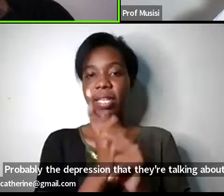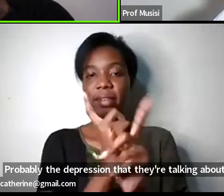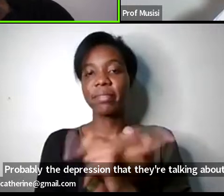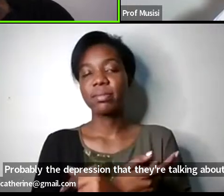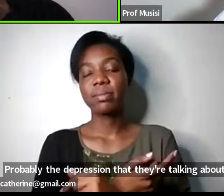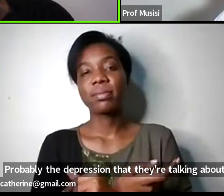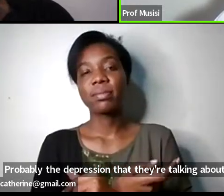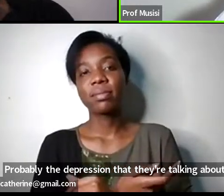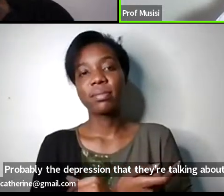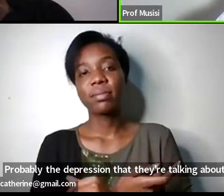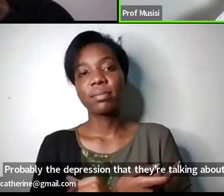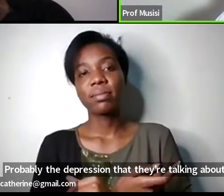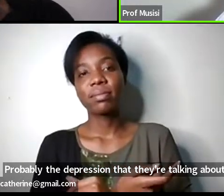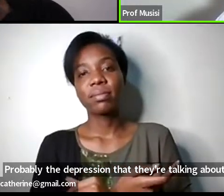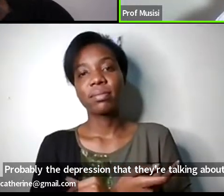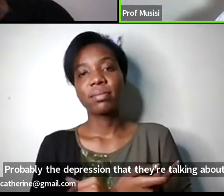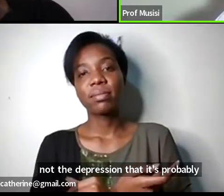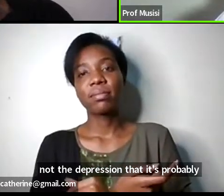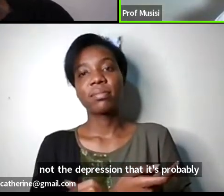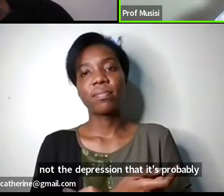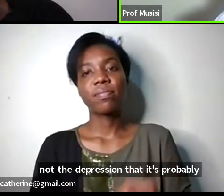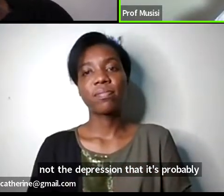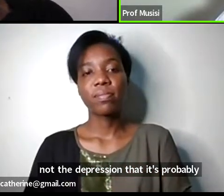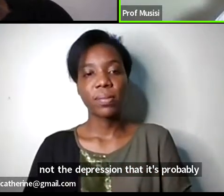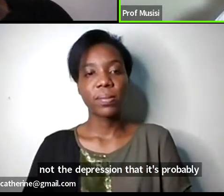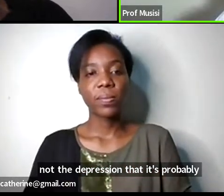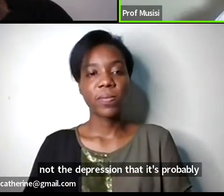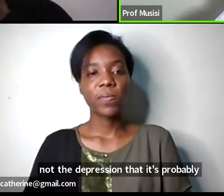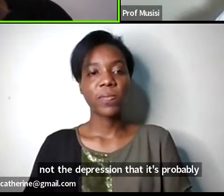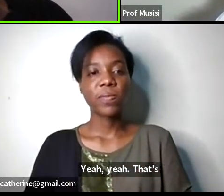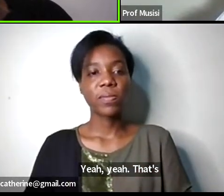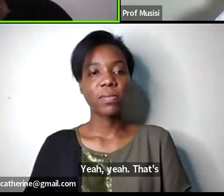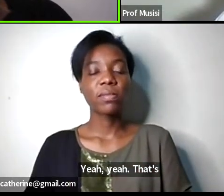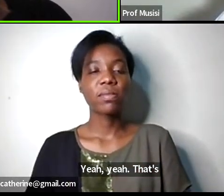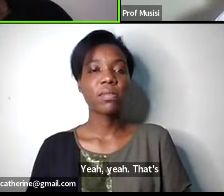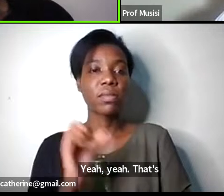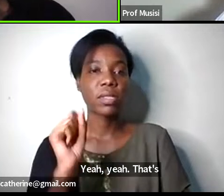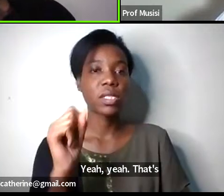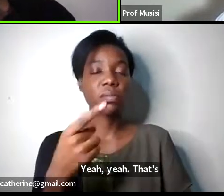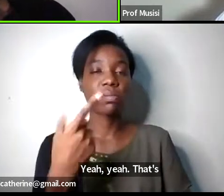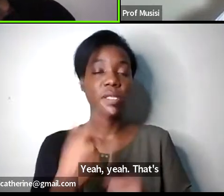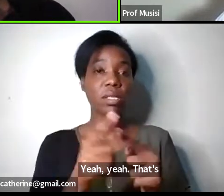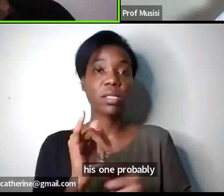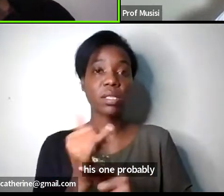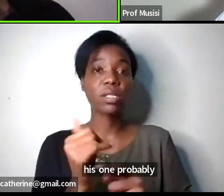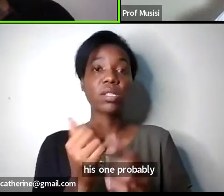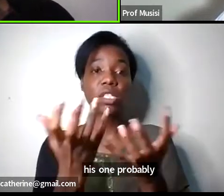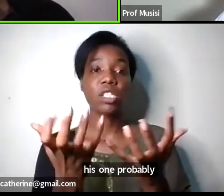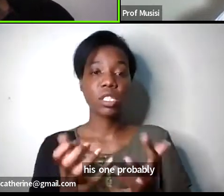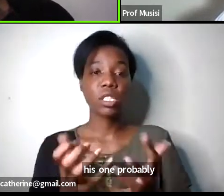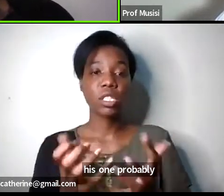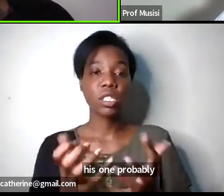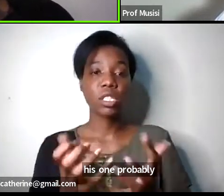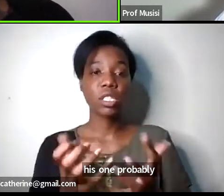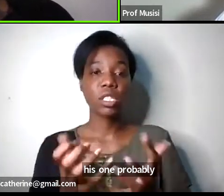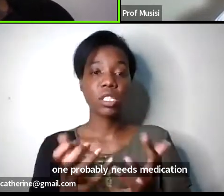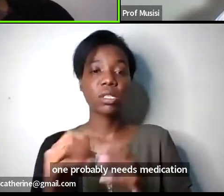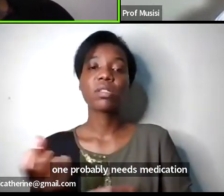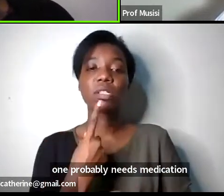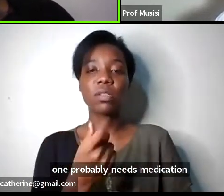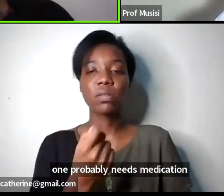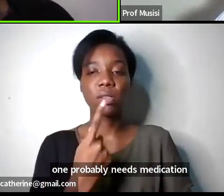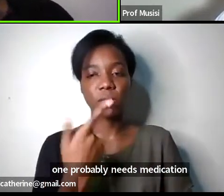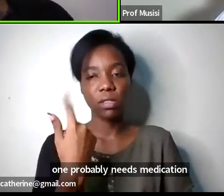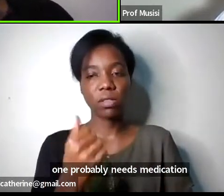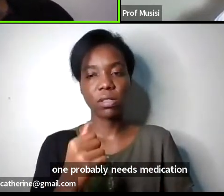it's probably you can just talk out of. That this one probably needs medication. So therapy may not work on its